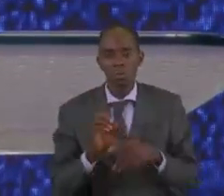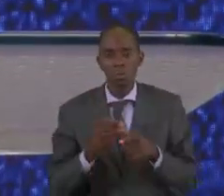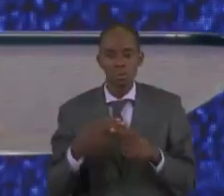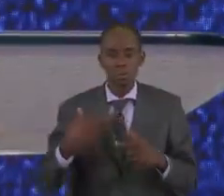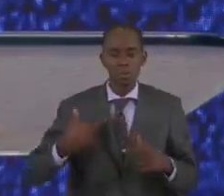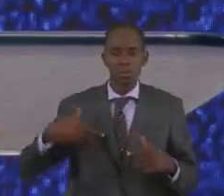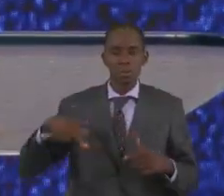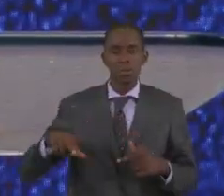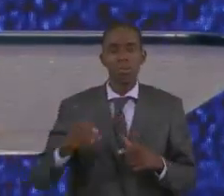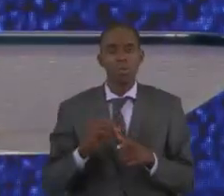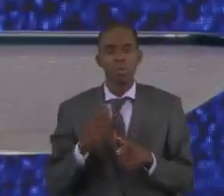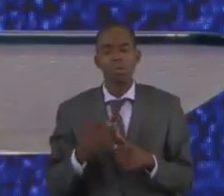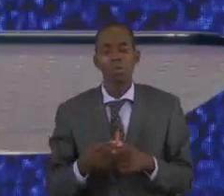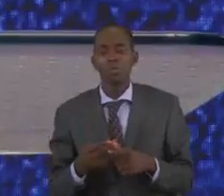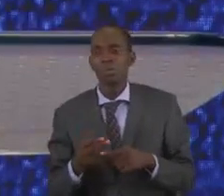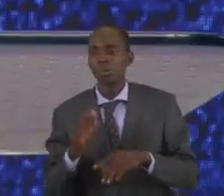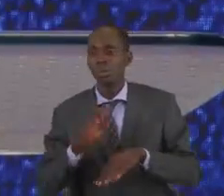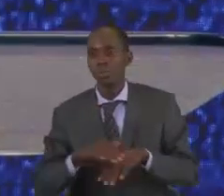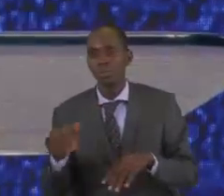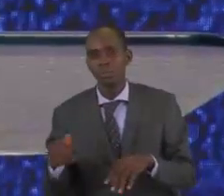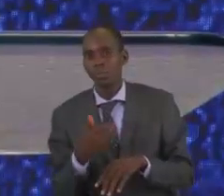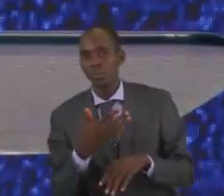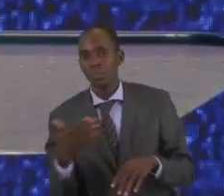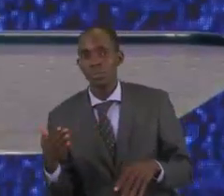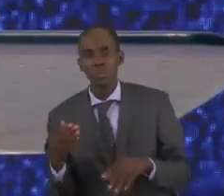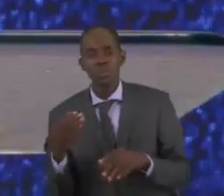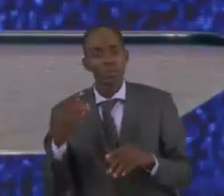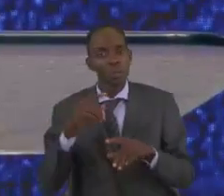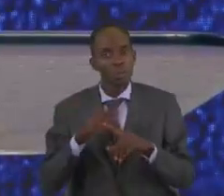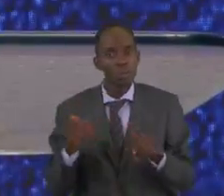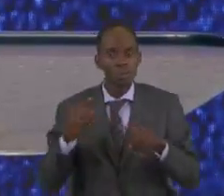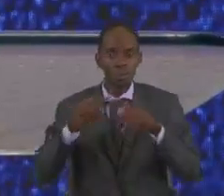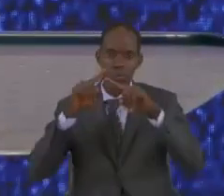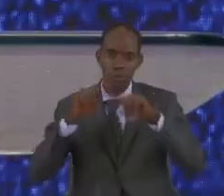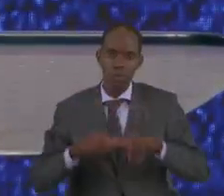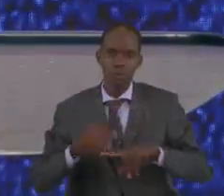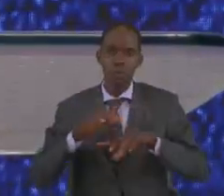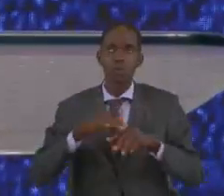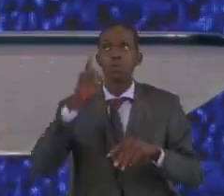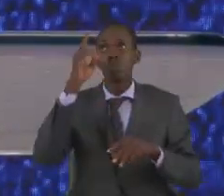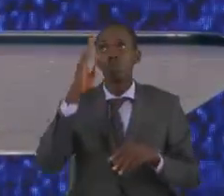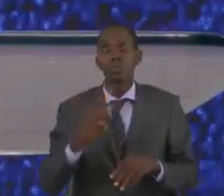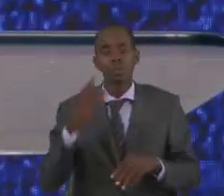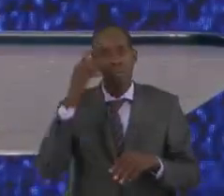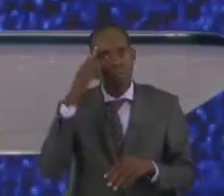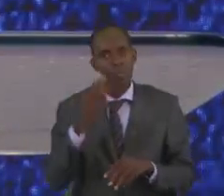to hearken unto God for salvation and for redemption. Then